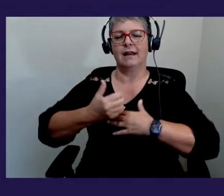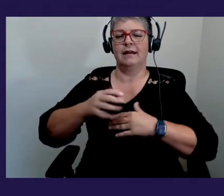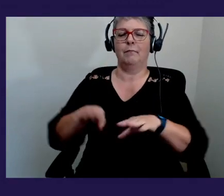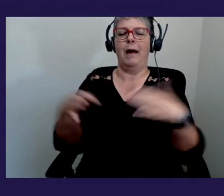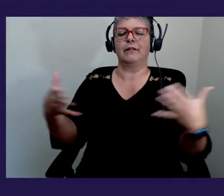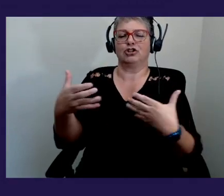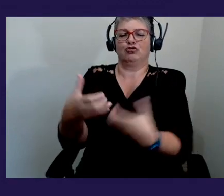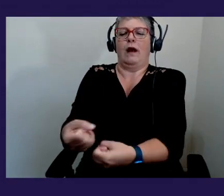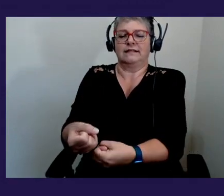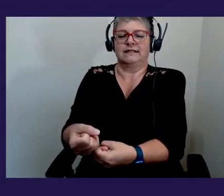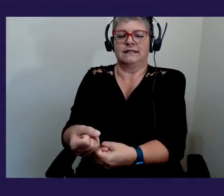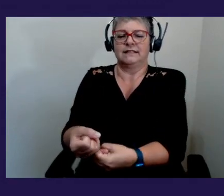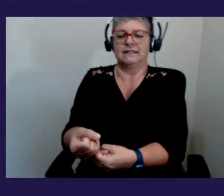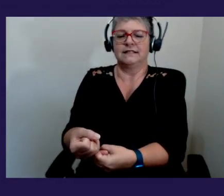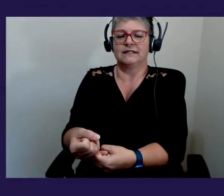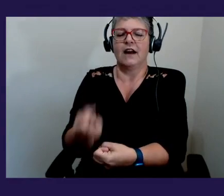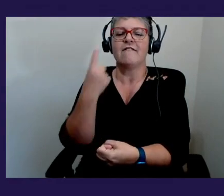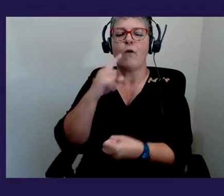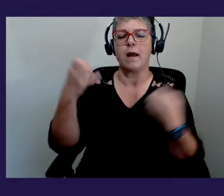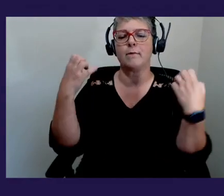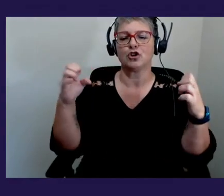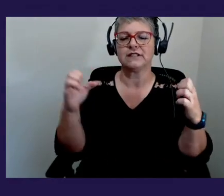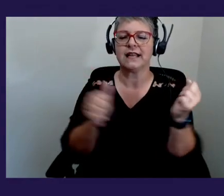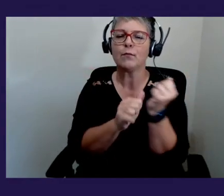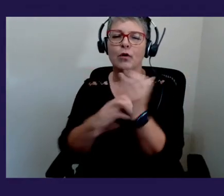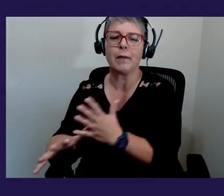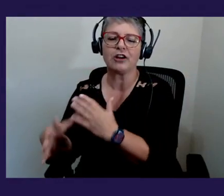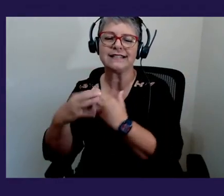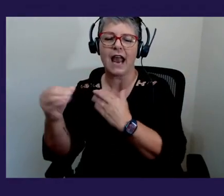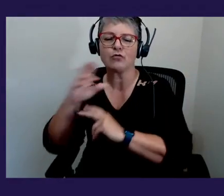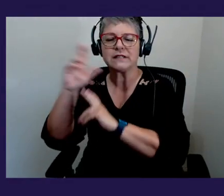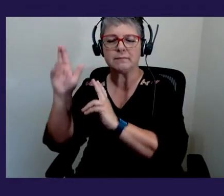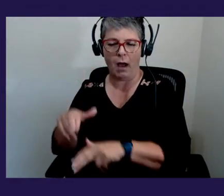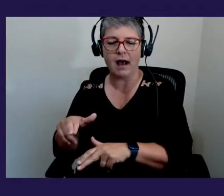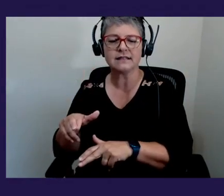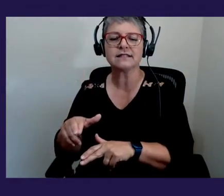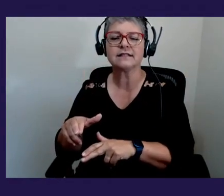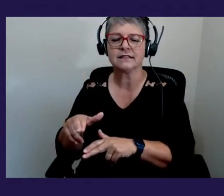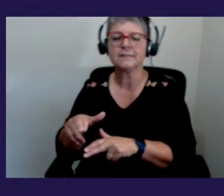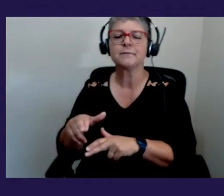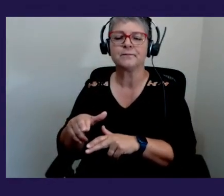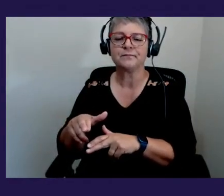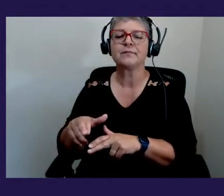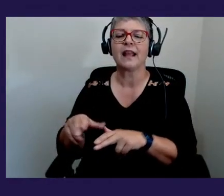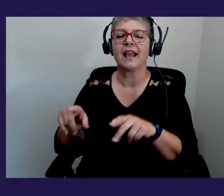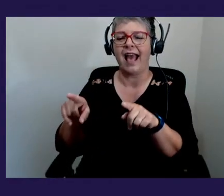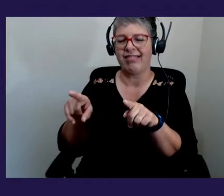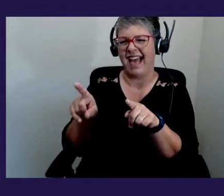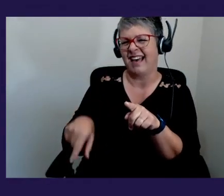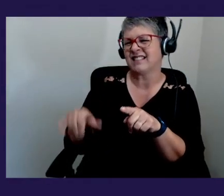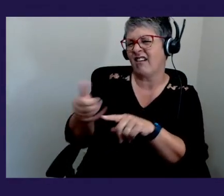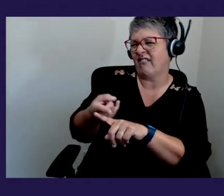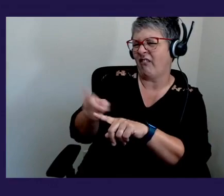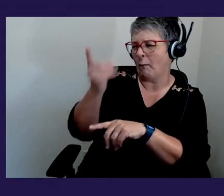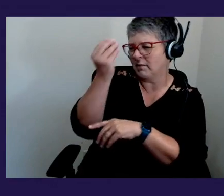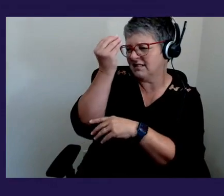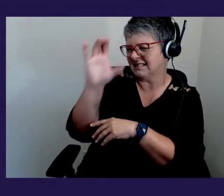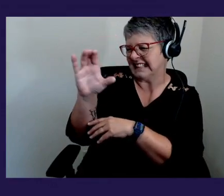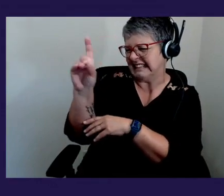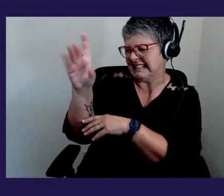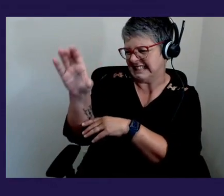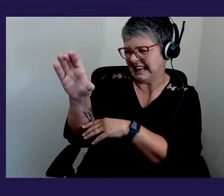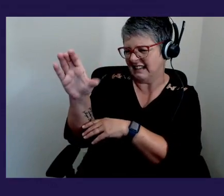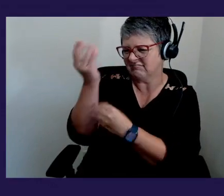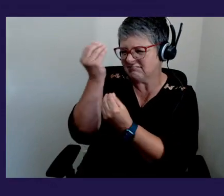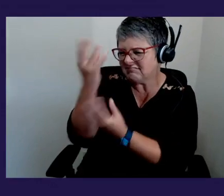expert meeting hosted by the Standing Committee for the CDC Center for Preparedness and Response on that topic. And then in the